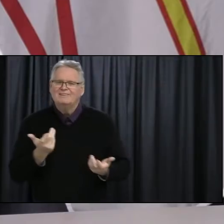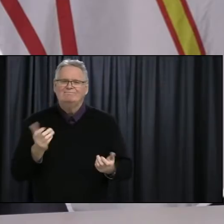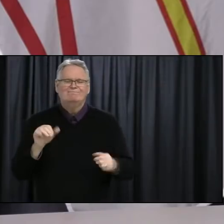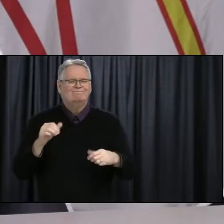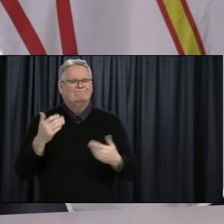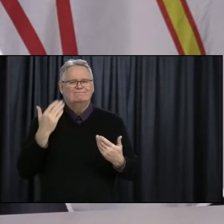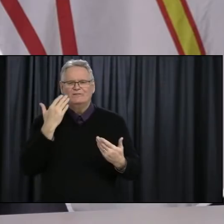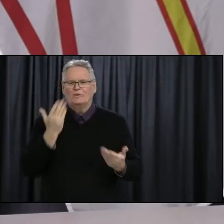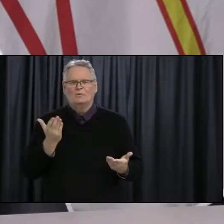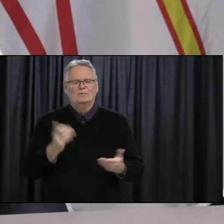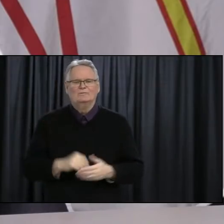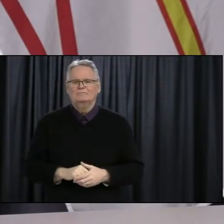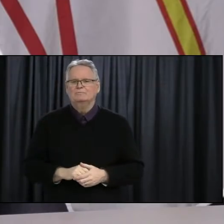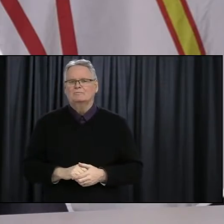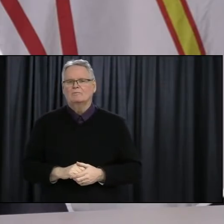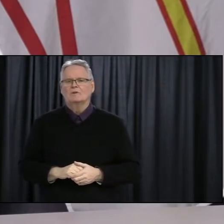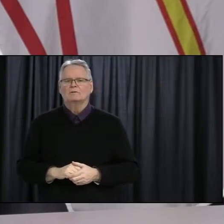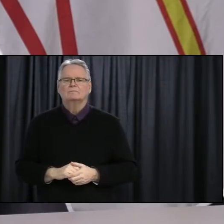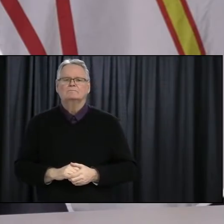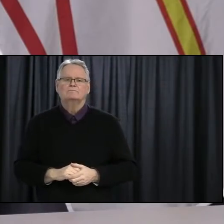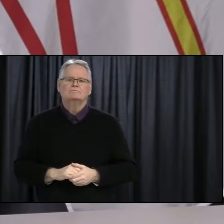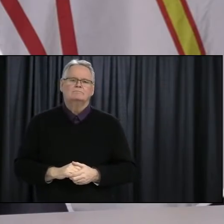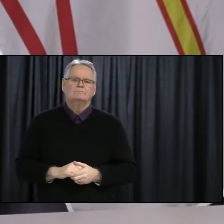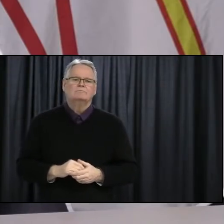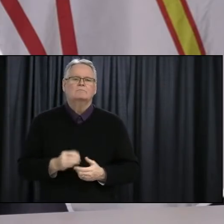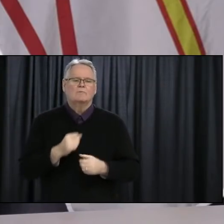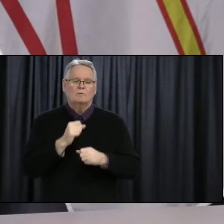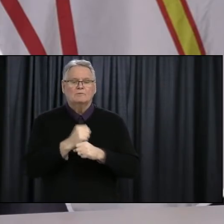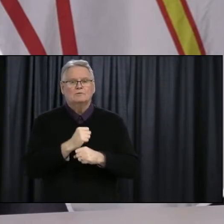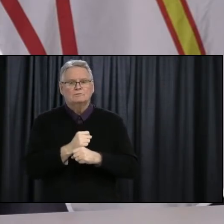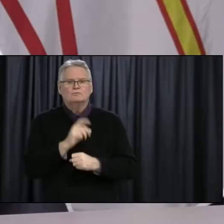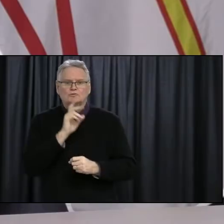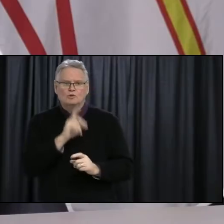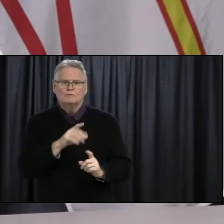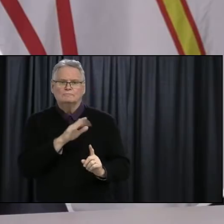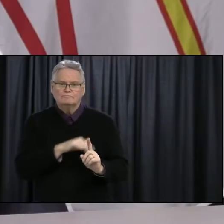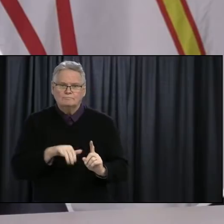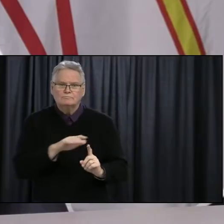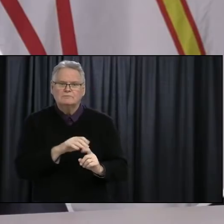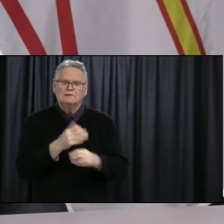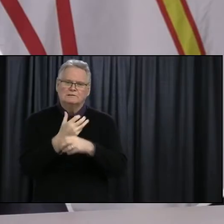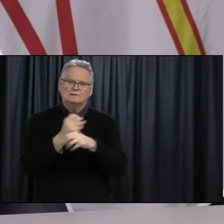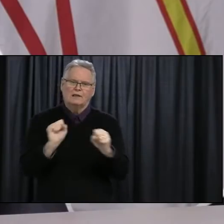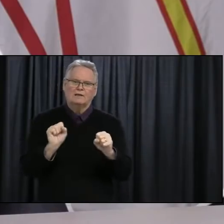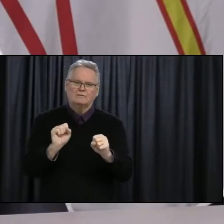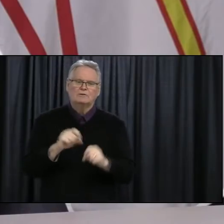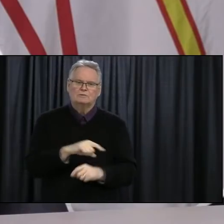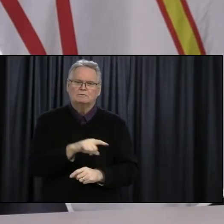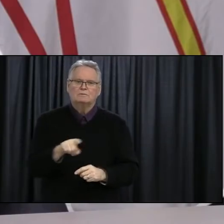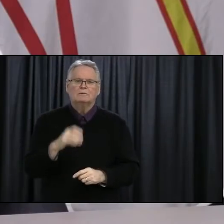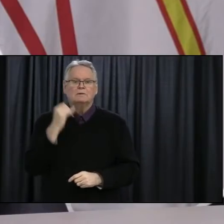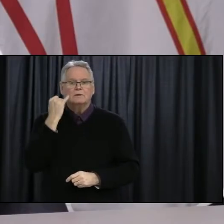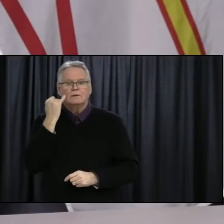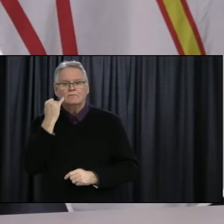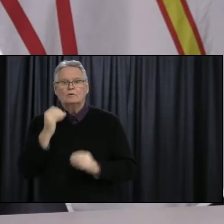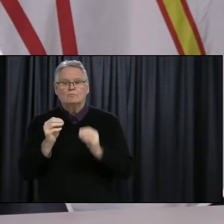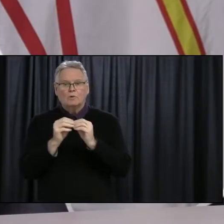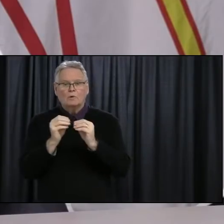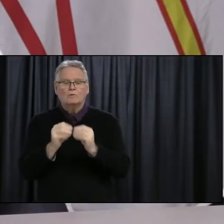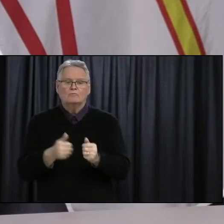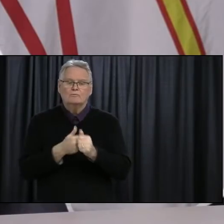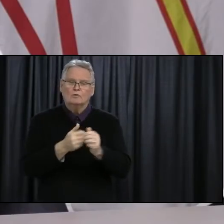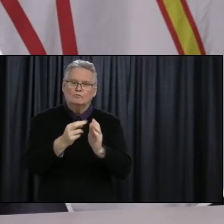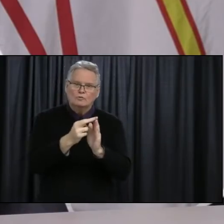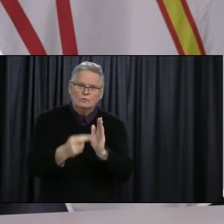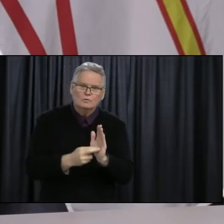Our first course of action is to put more restrictions in place when there is an increased risk of transmission. We are therefore implementing